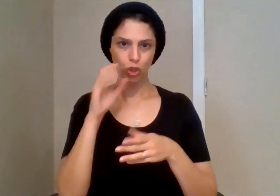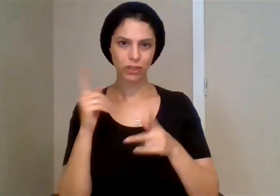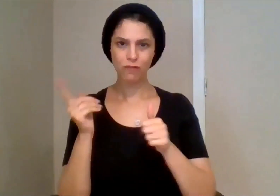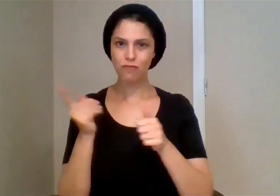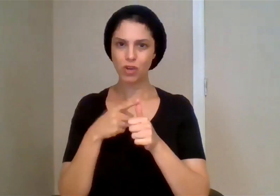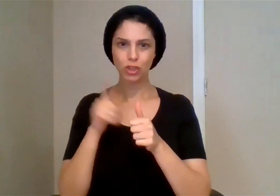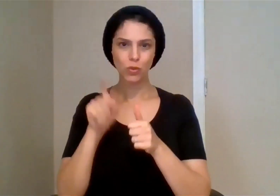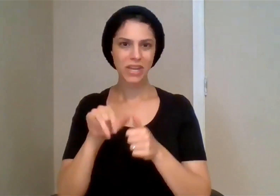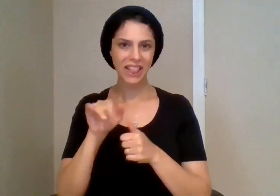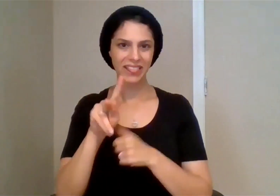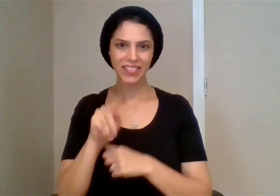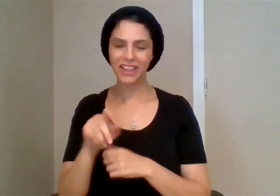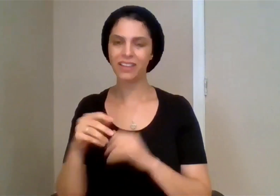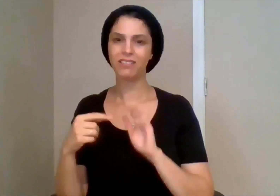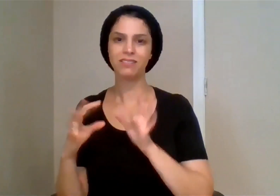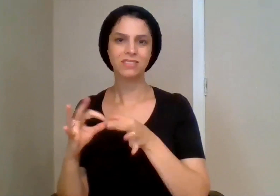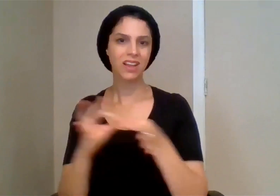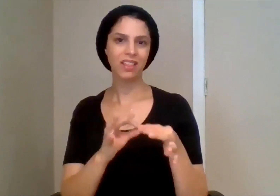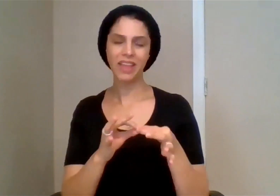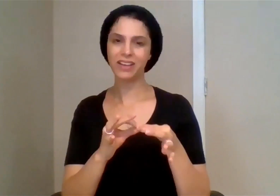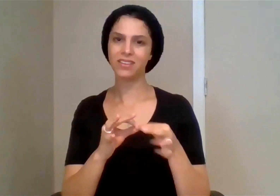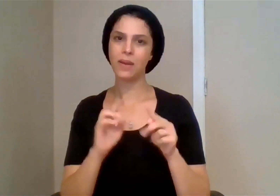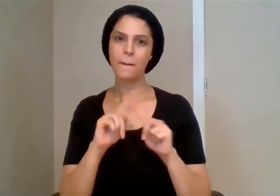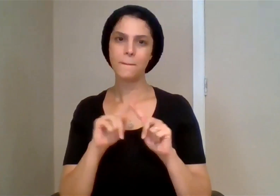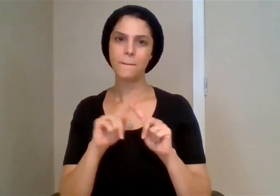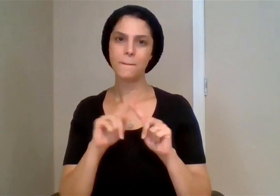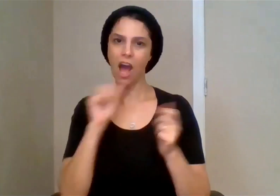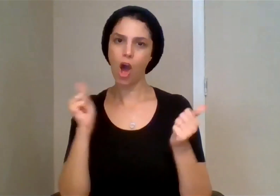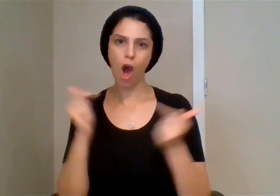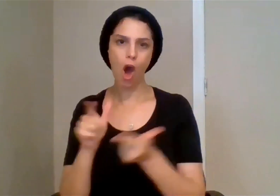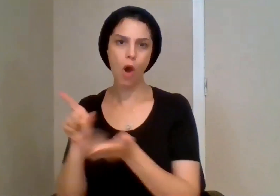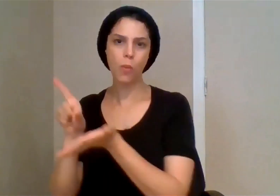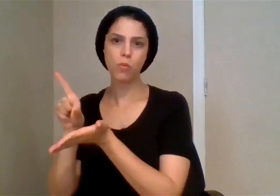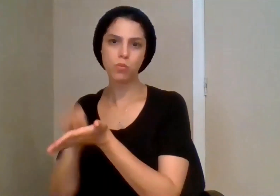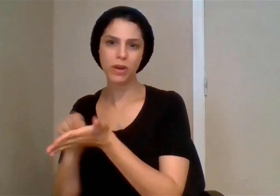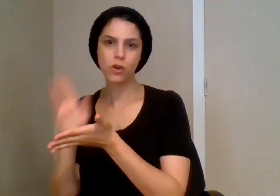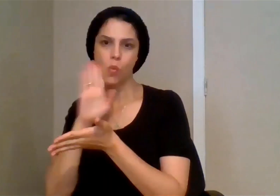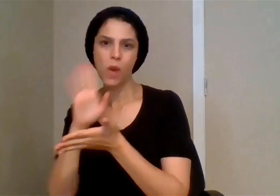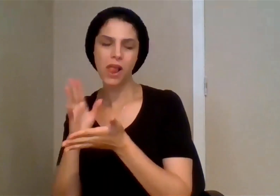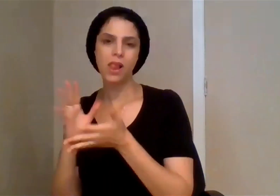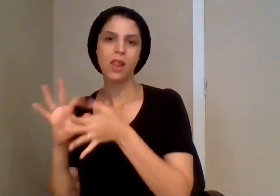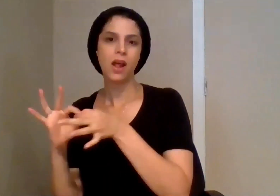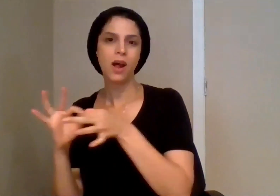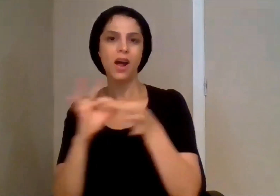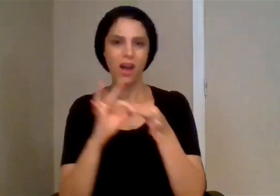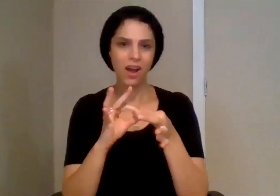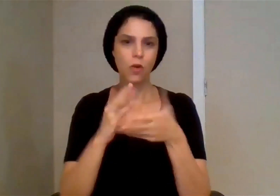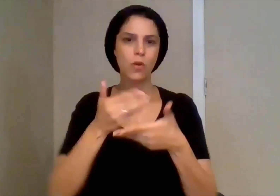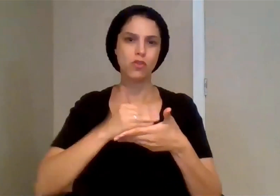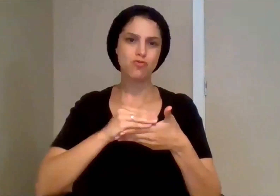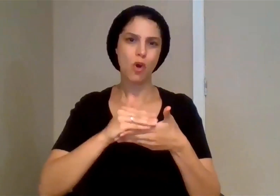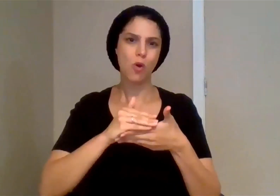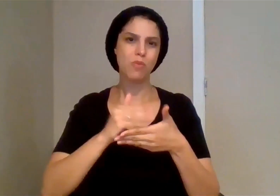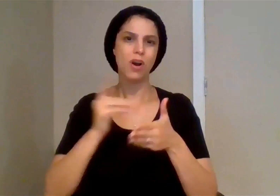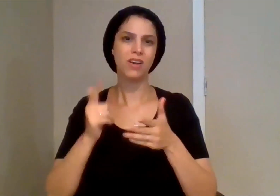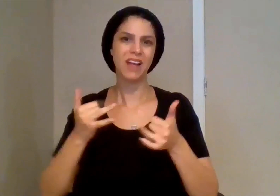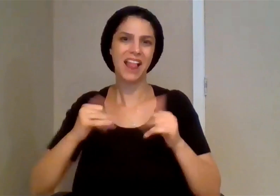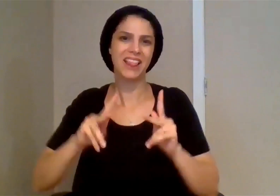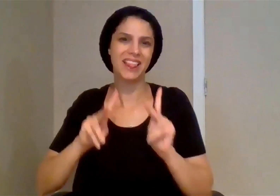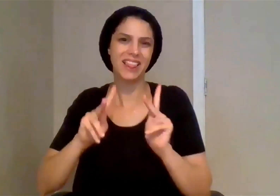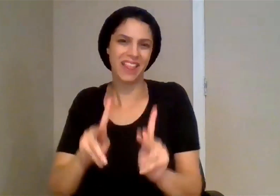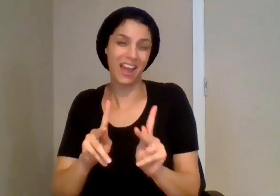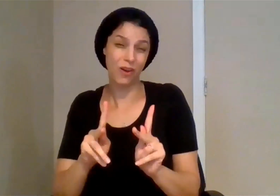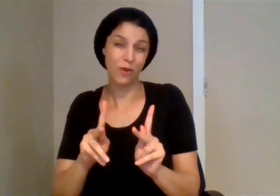will kind of walk you through it. But not every printer supports that. So generally we recommend, if you have a computer at your